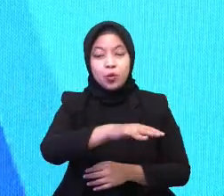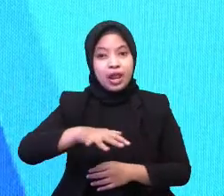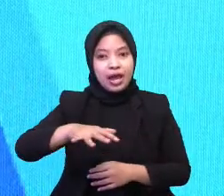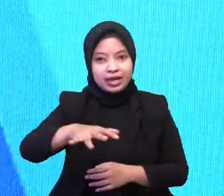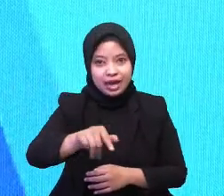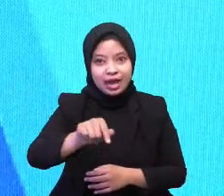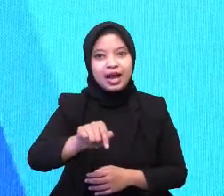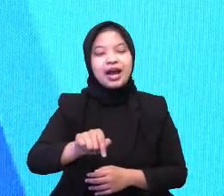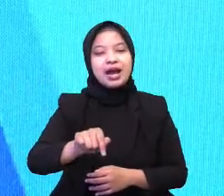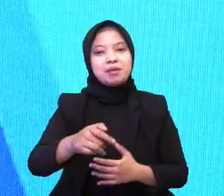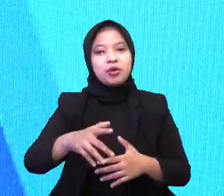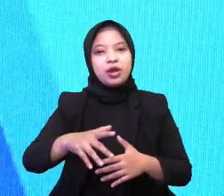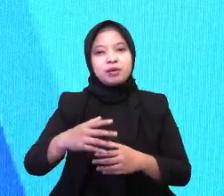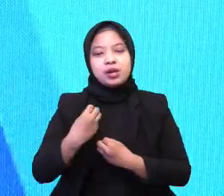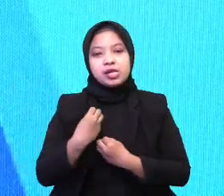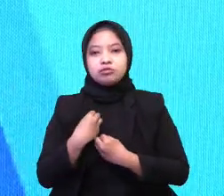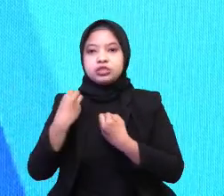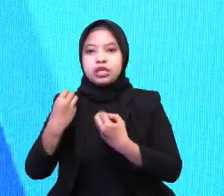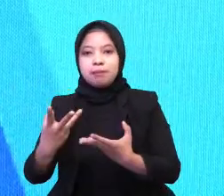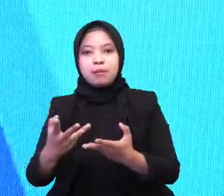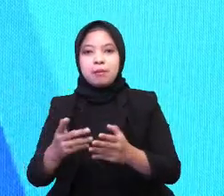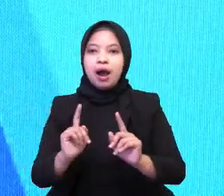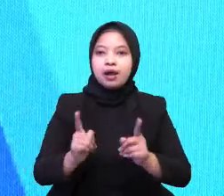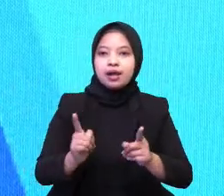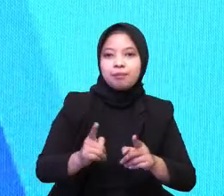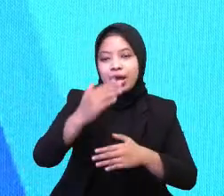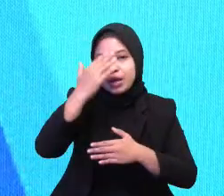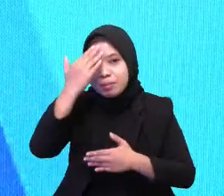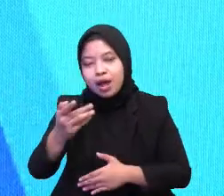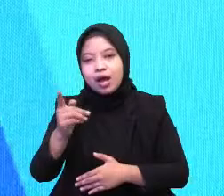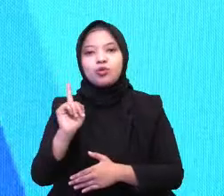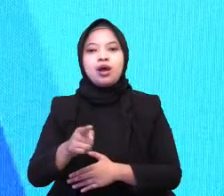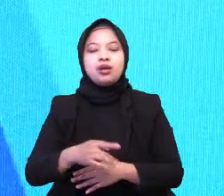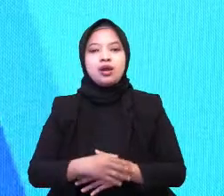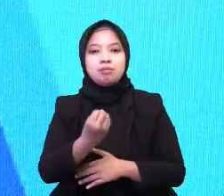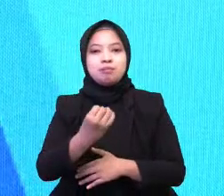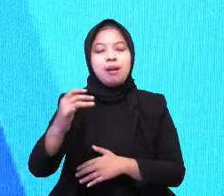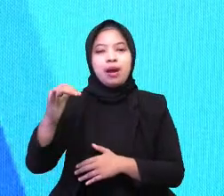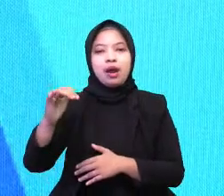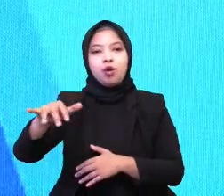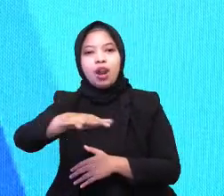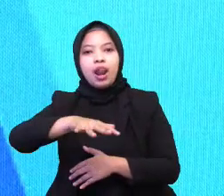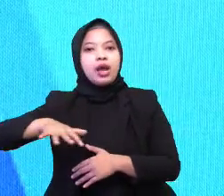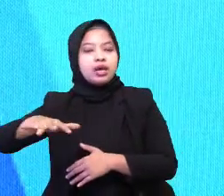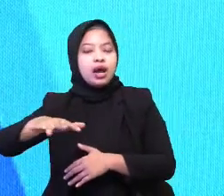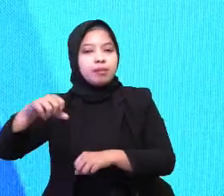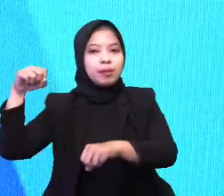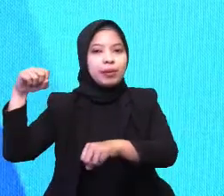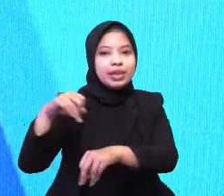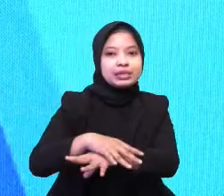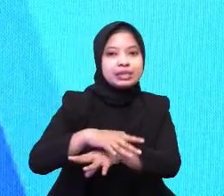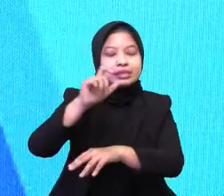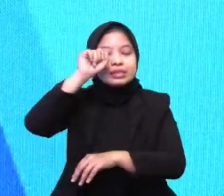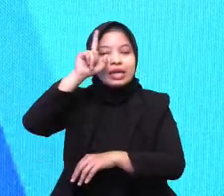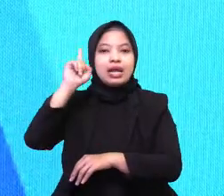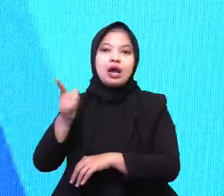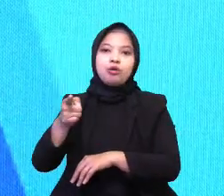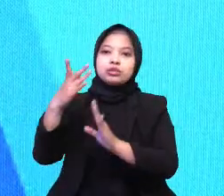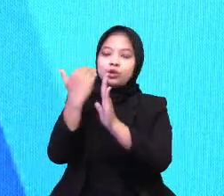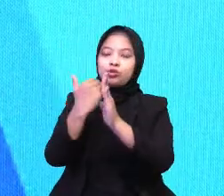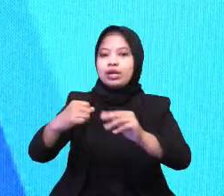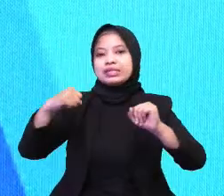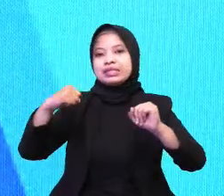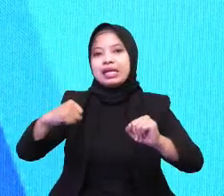a circular number 8 of 2022 regarding guidelines for the implementations of worship